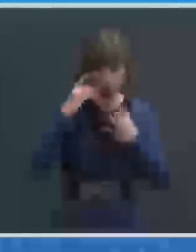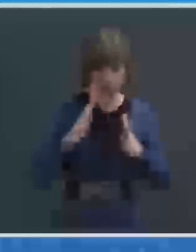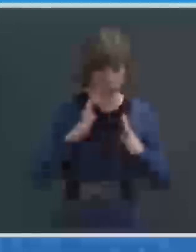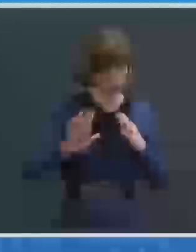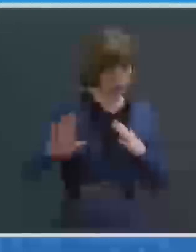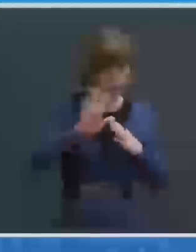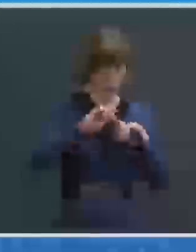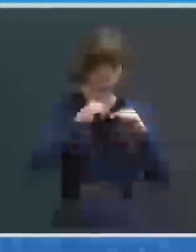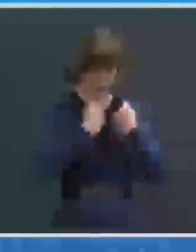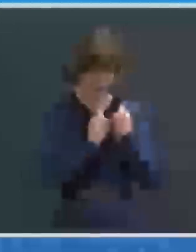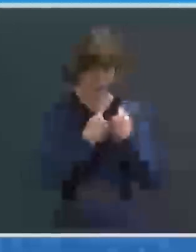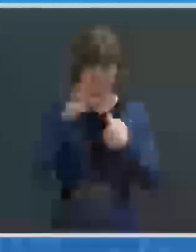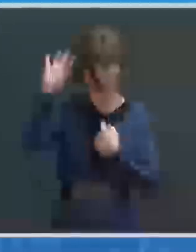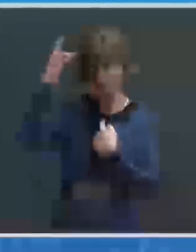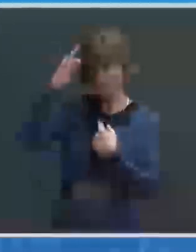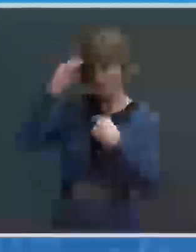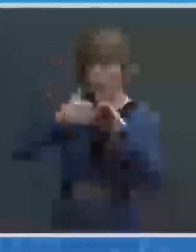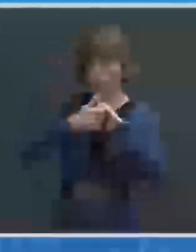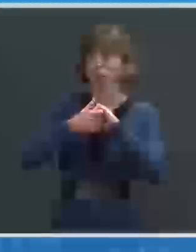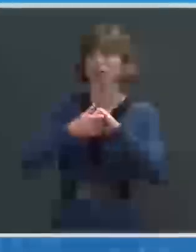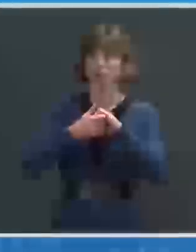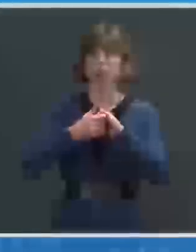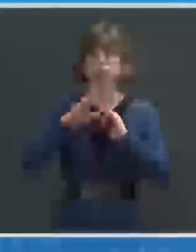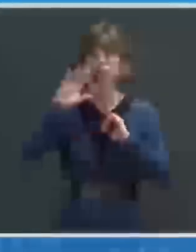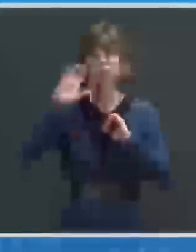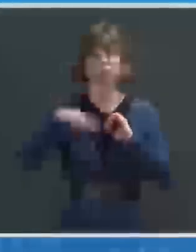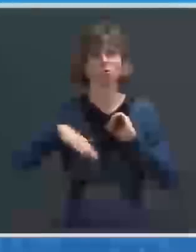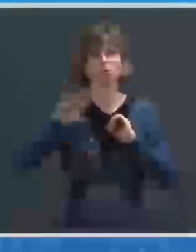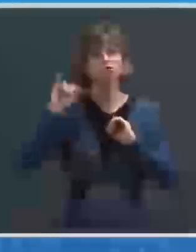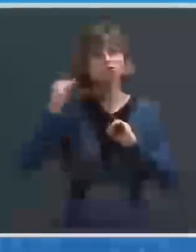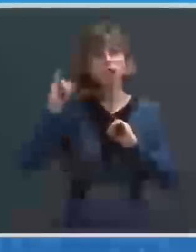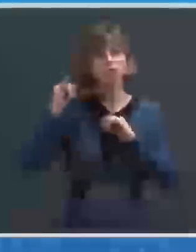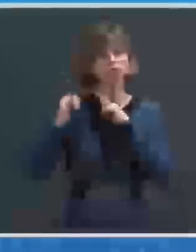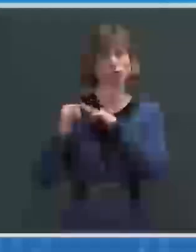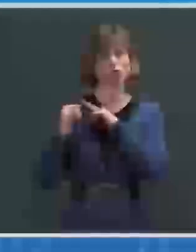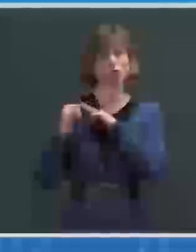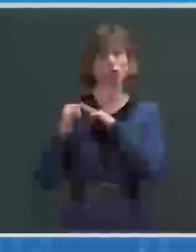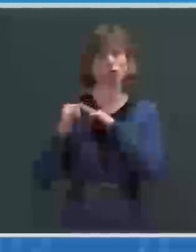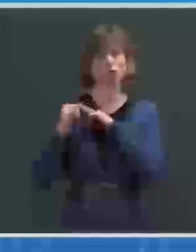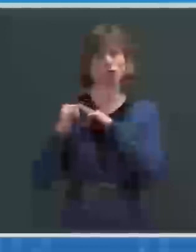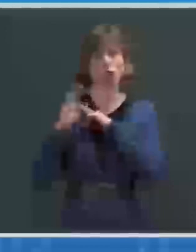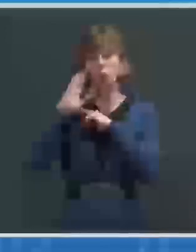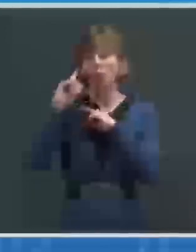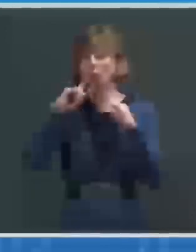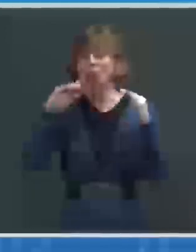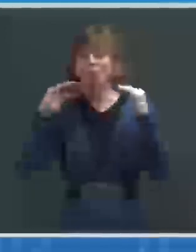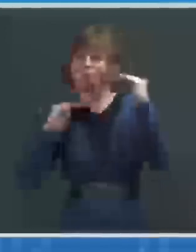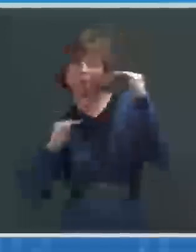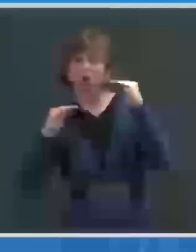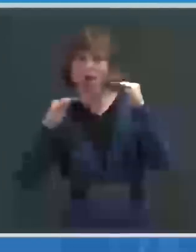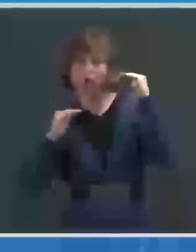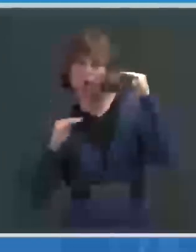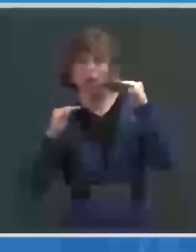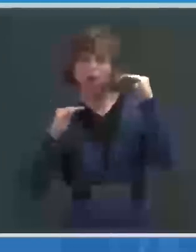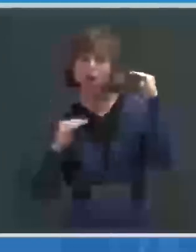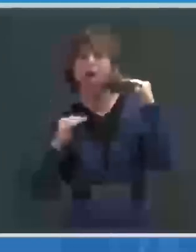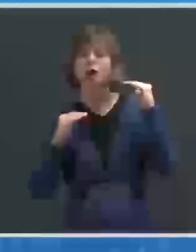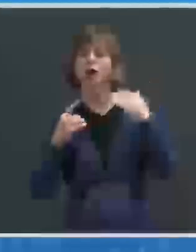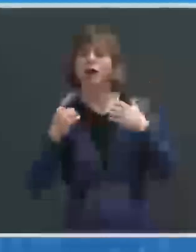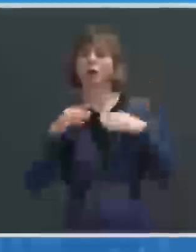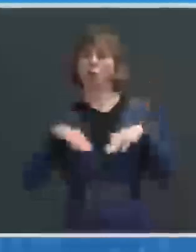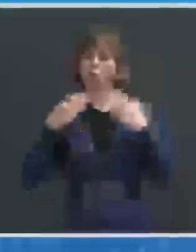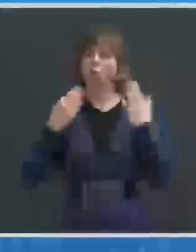federal partners, we know that J&J distribution and delivery will be uneven across these early weeks in